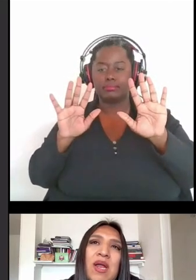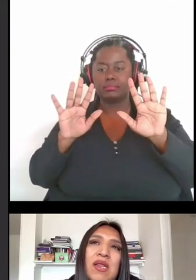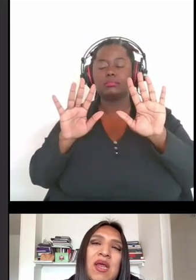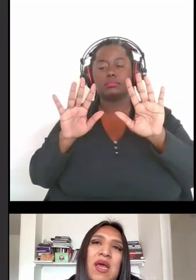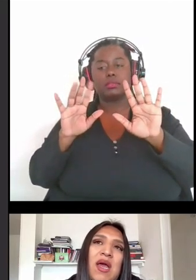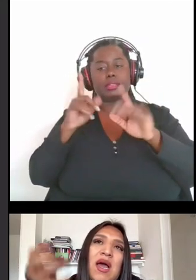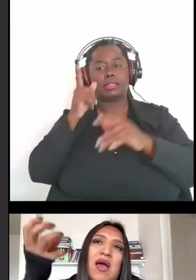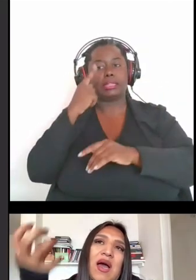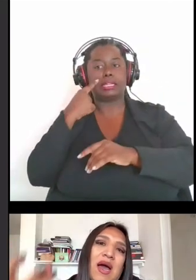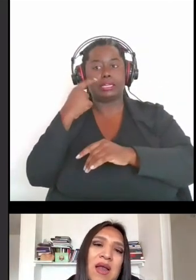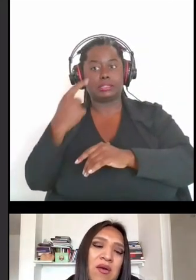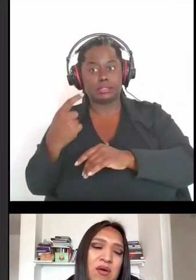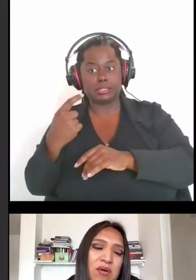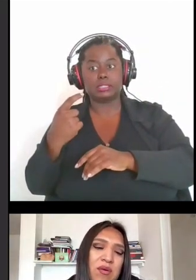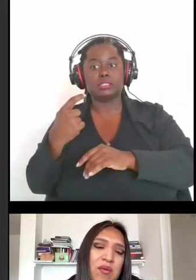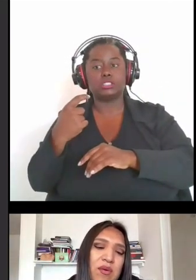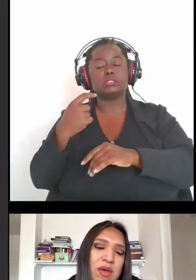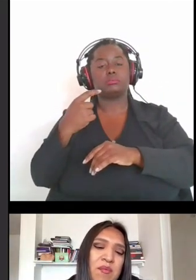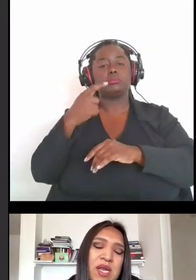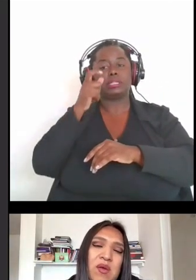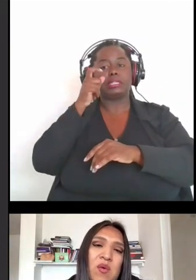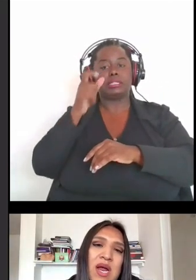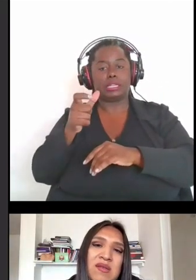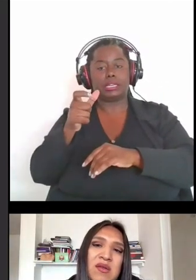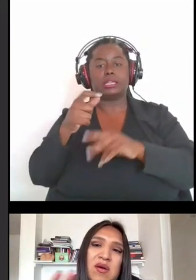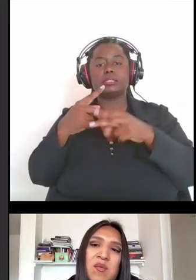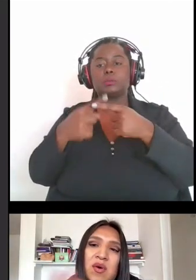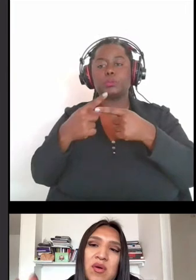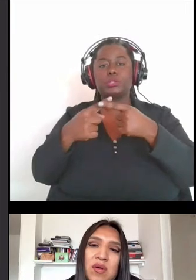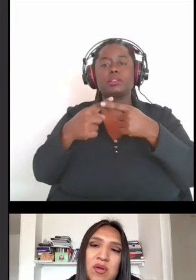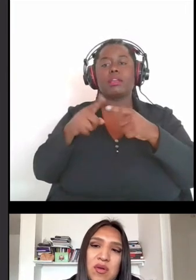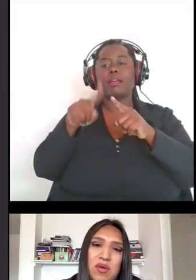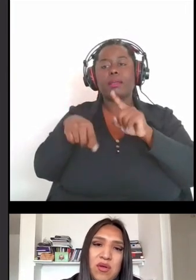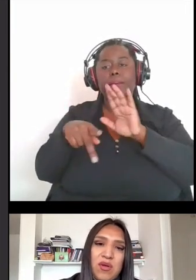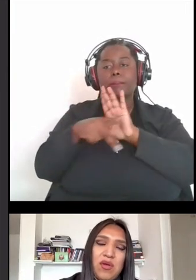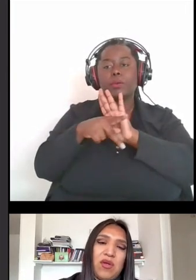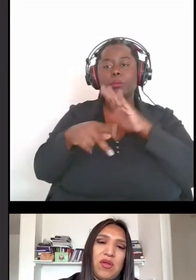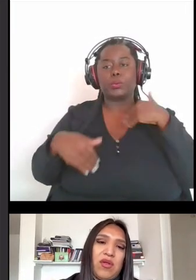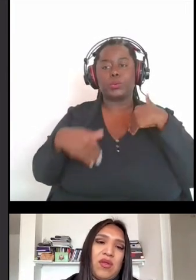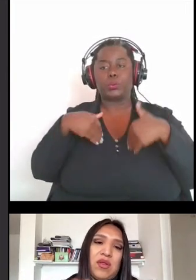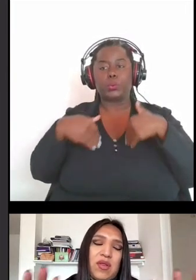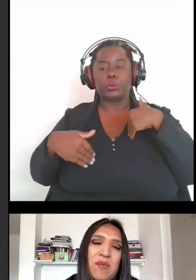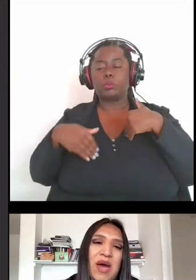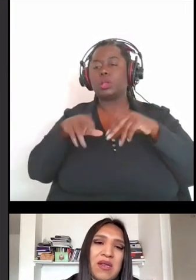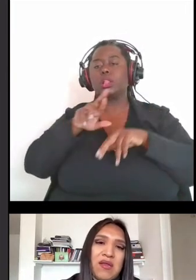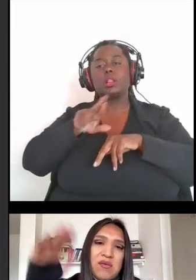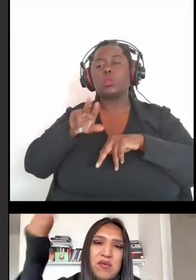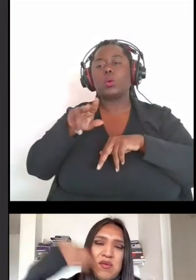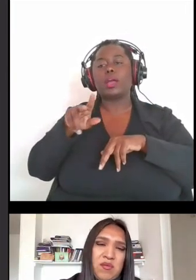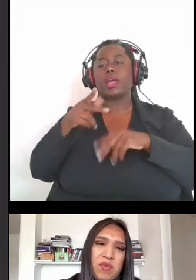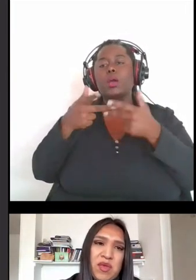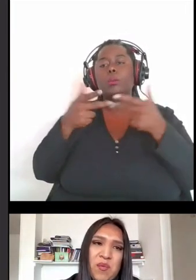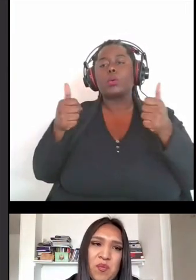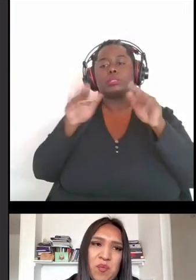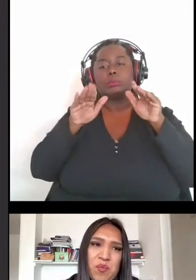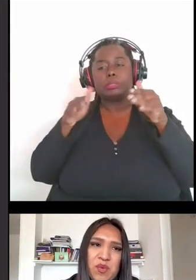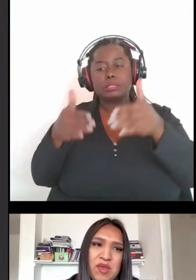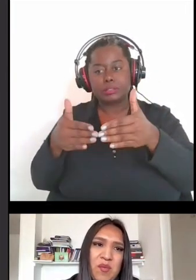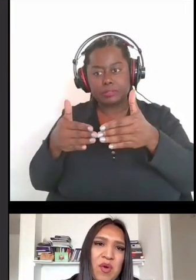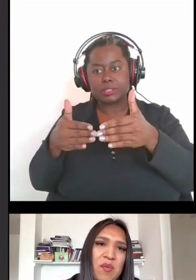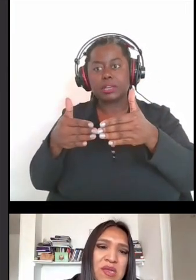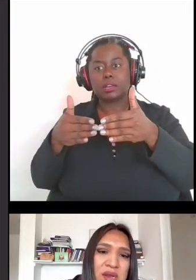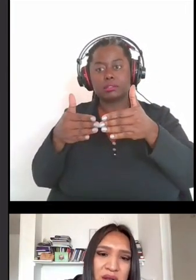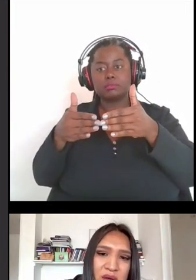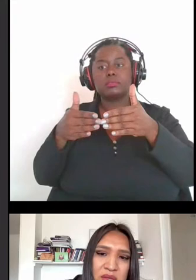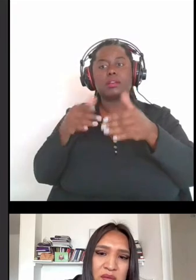mutilated Parts in a composition is very interesting to me because these are parts of the body but they are not